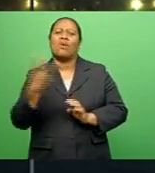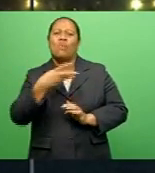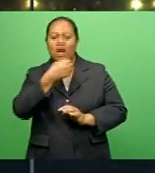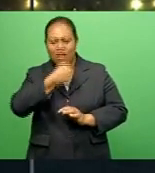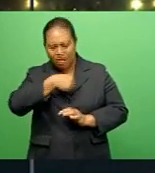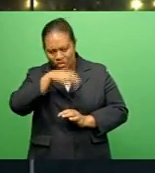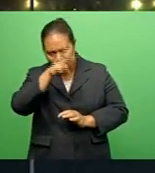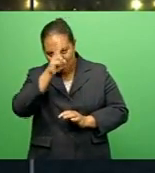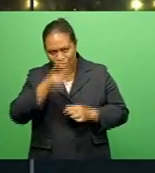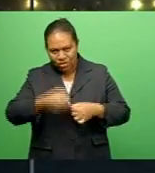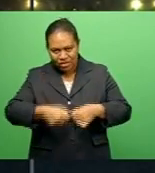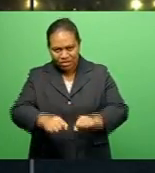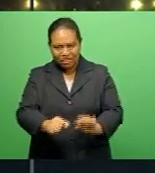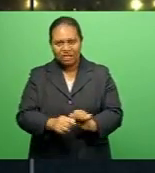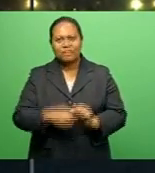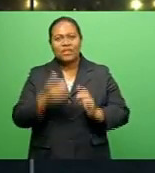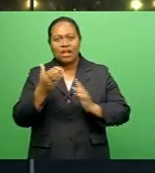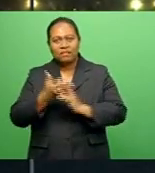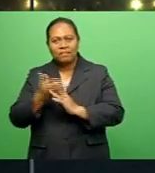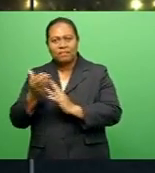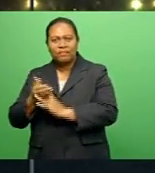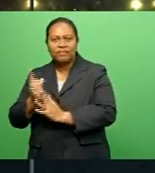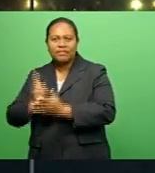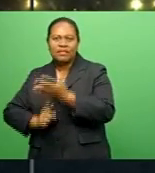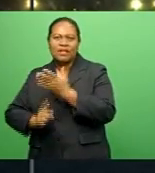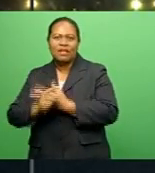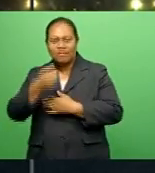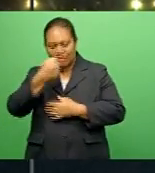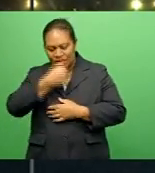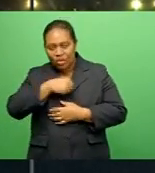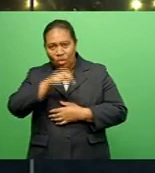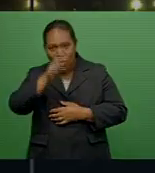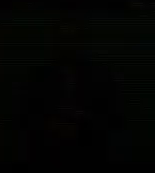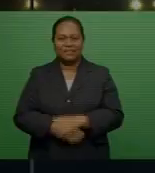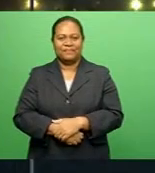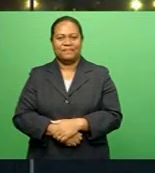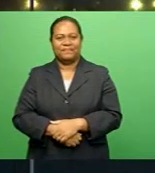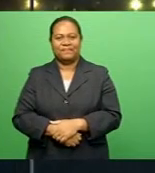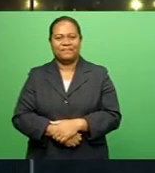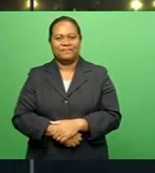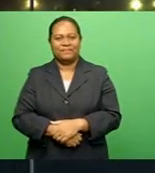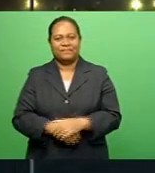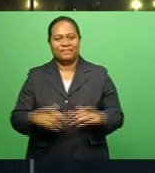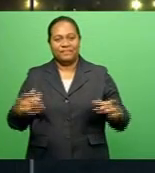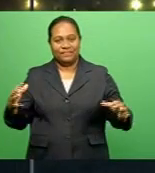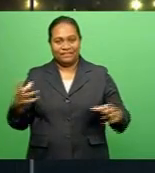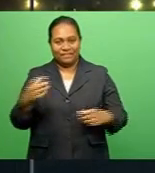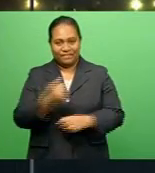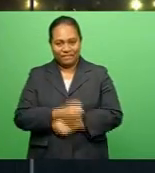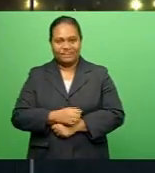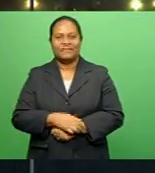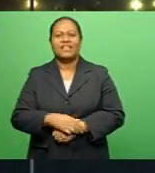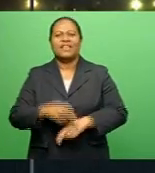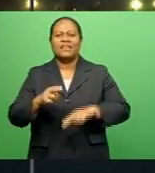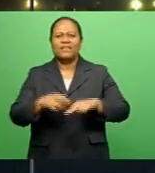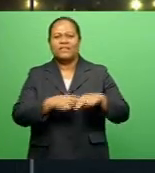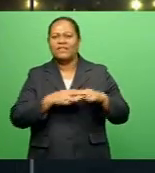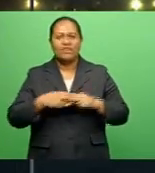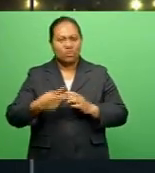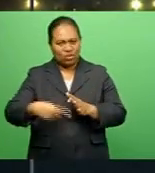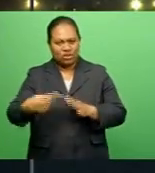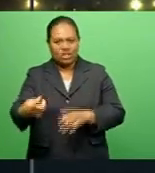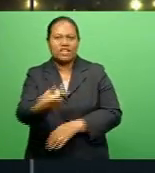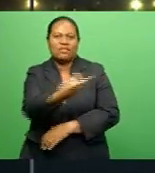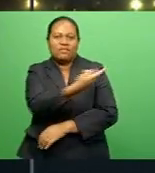in the streets. The lockdown has allowed the wild goats to wander into populated areas. And recapping our main stories, Fiji will continue